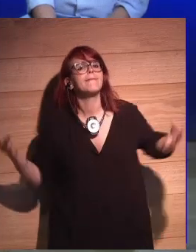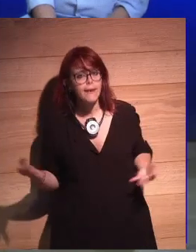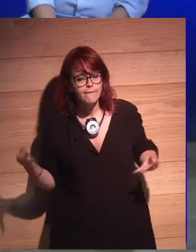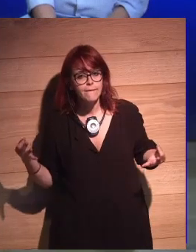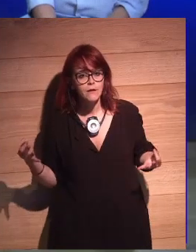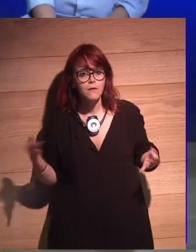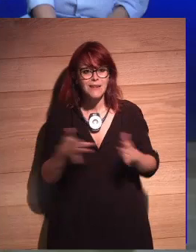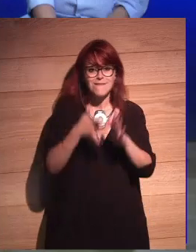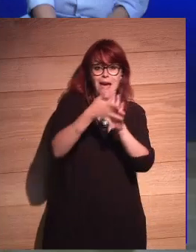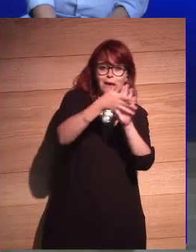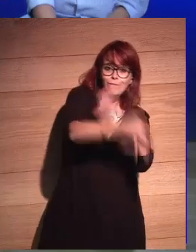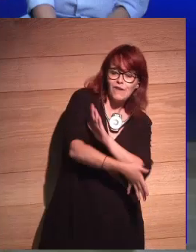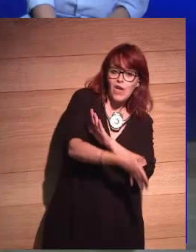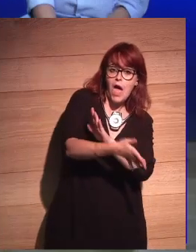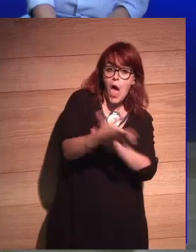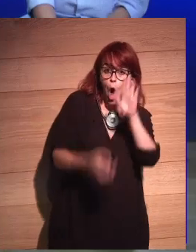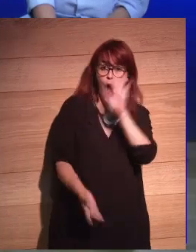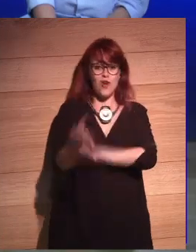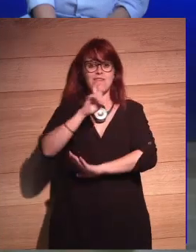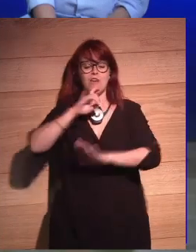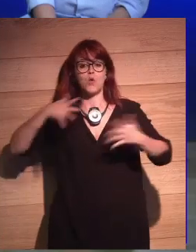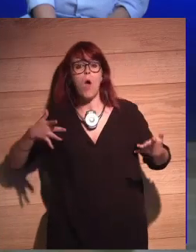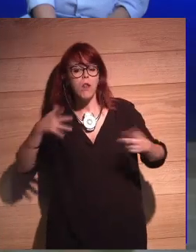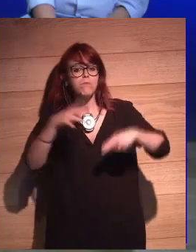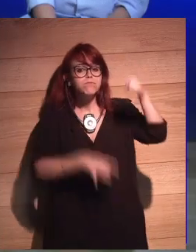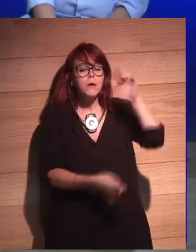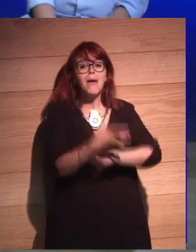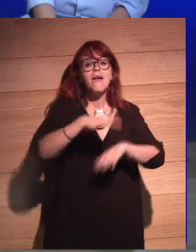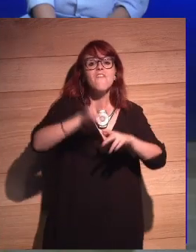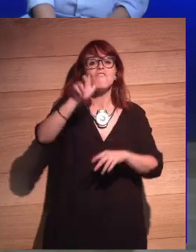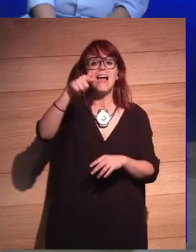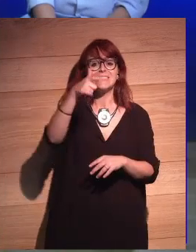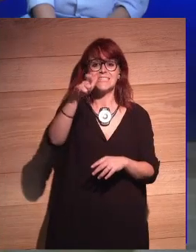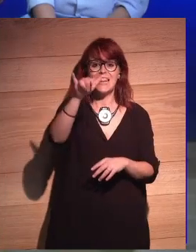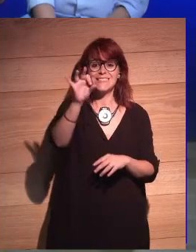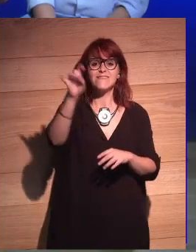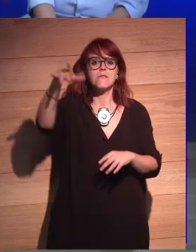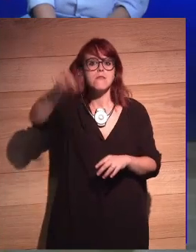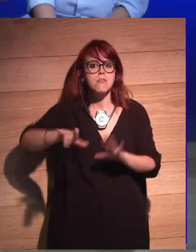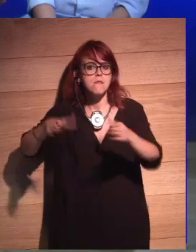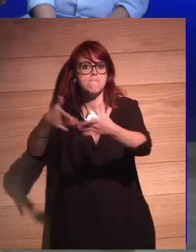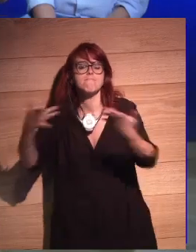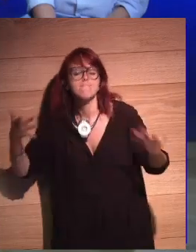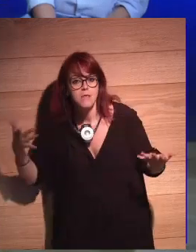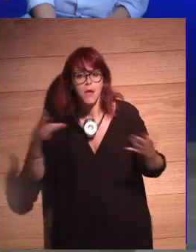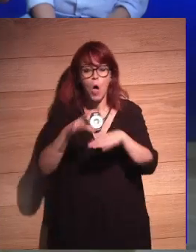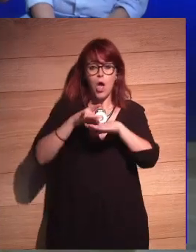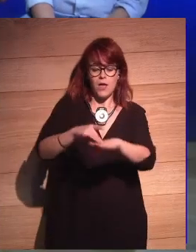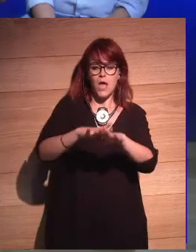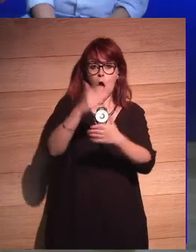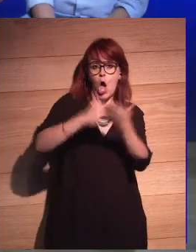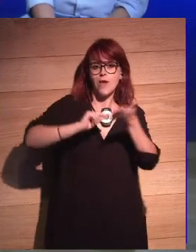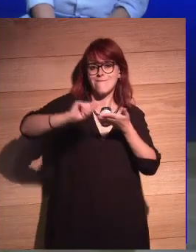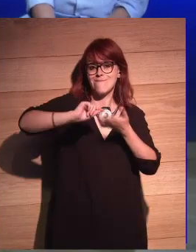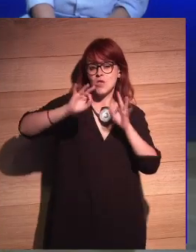us what you're going to do. Create the narrative from the beginning. Why is this created? Who was Evangelis? There